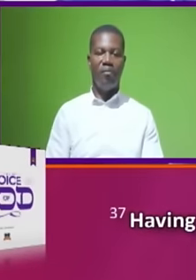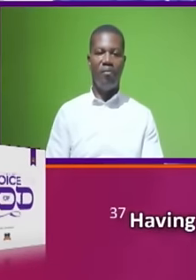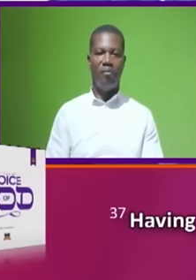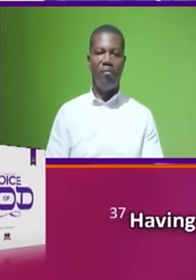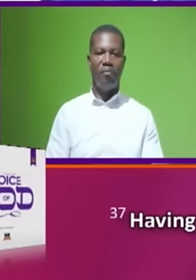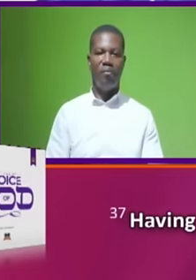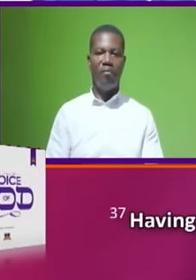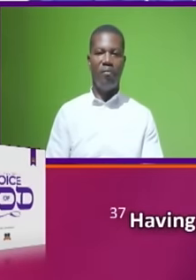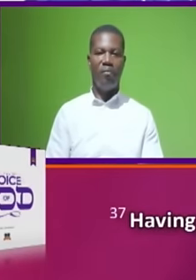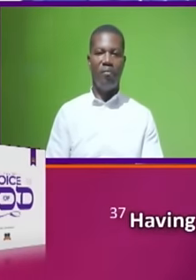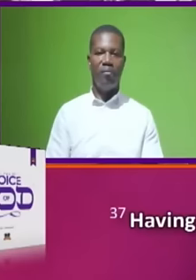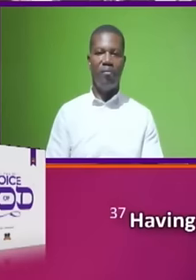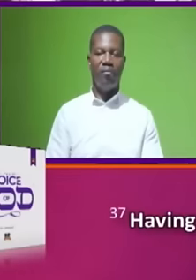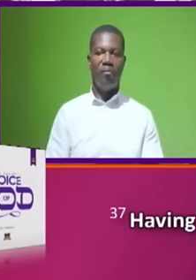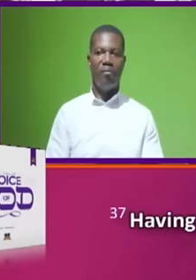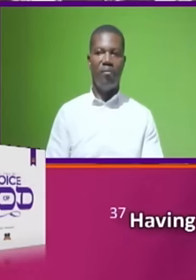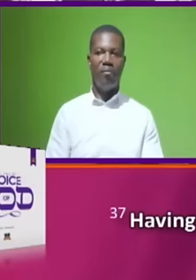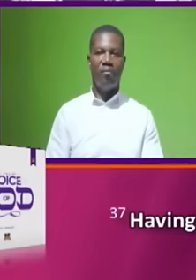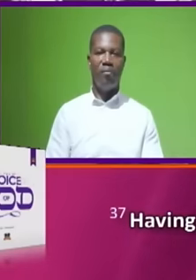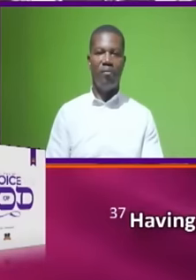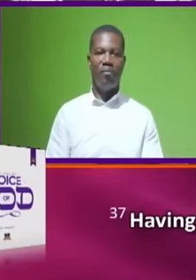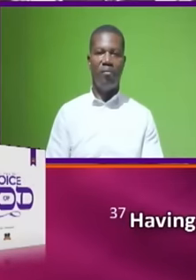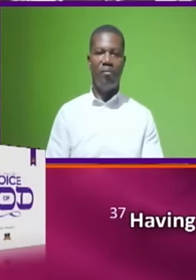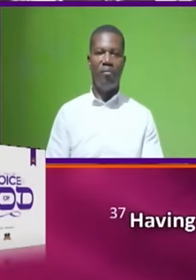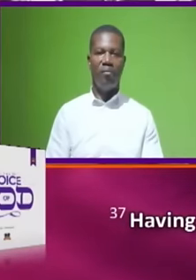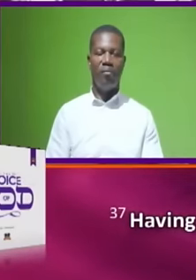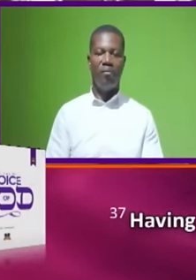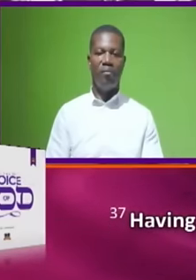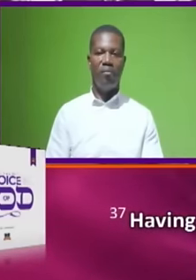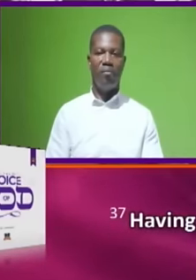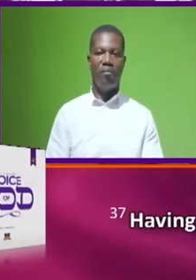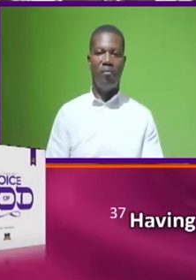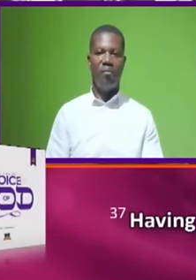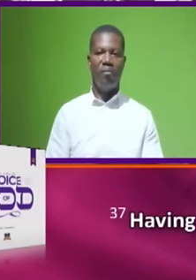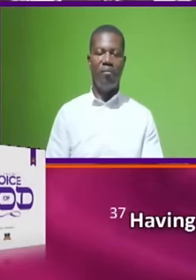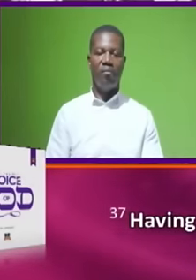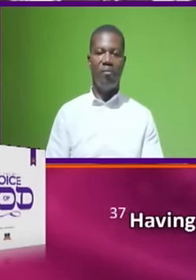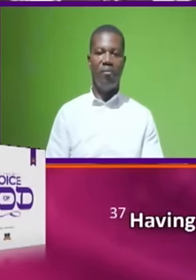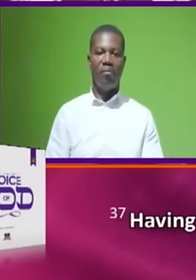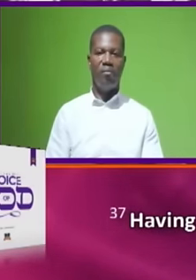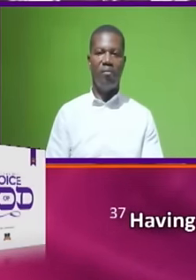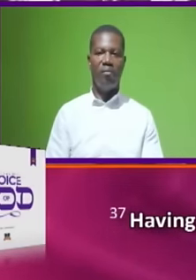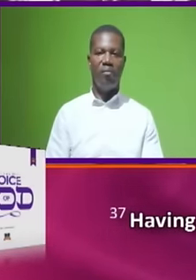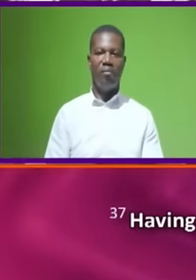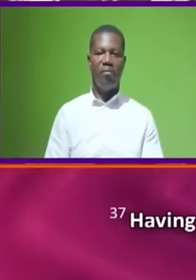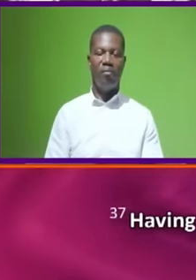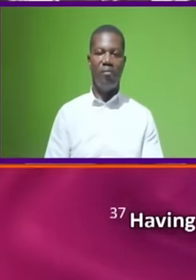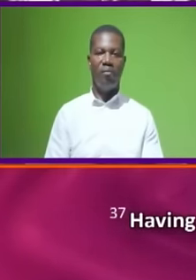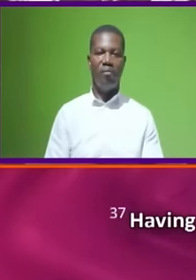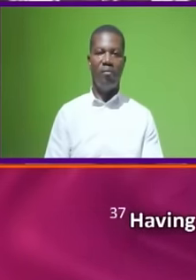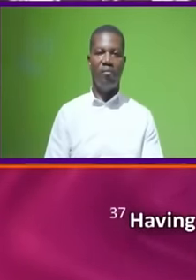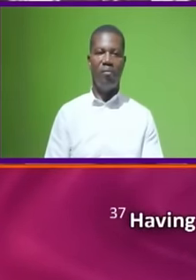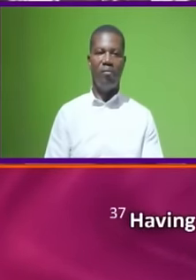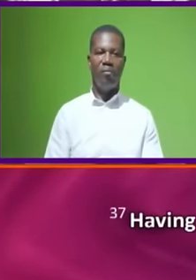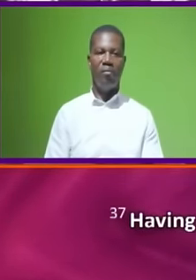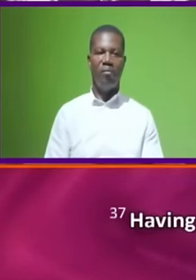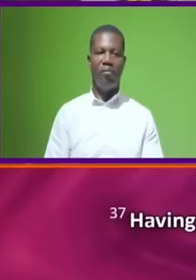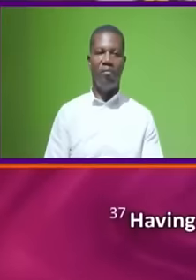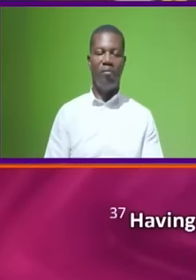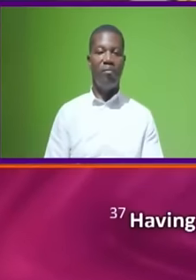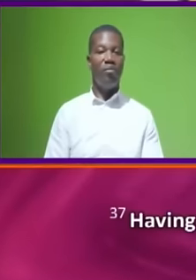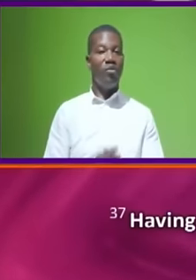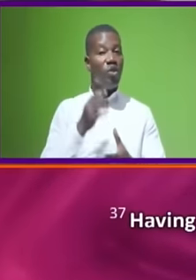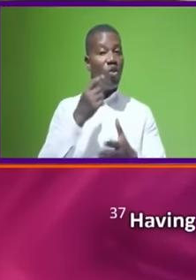was someone who took this step of faith, and because of that, his name is recorded in the Bible. And to the Ajidi force